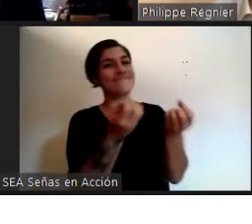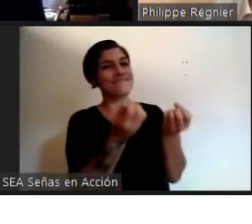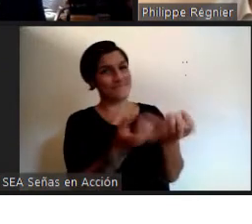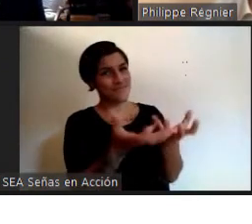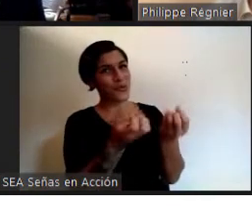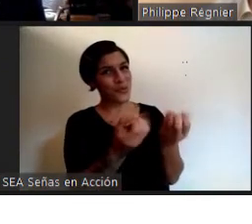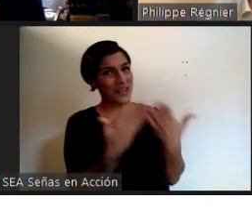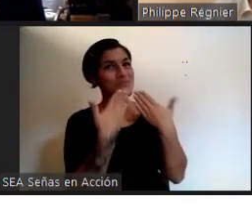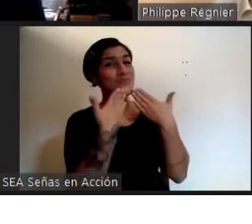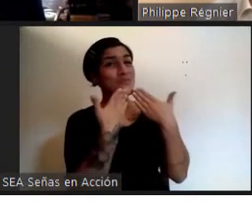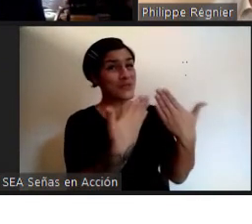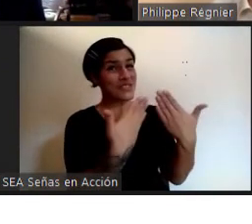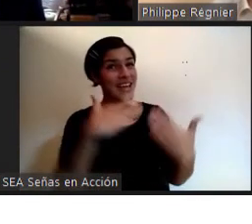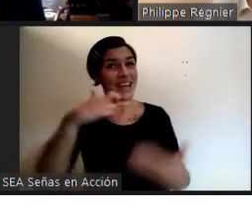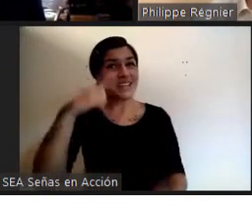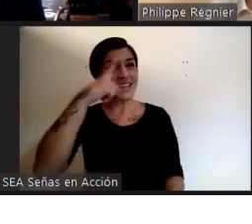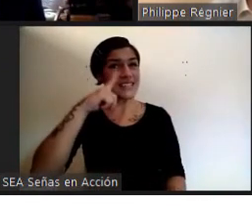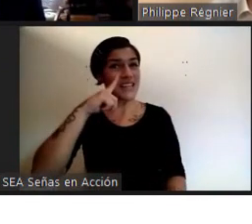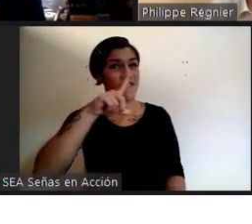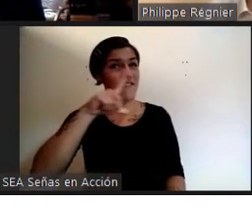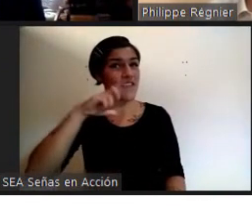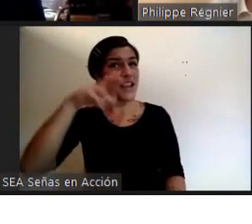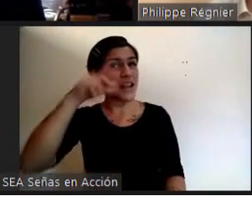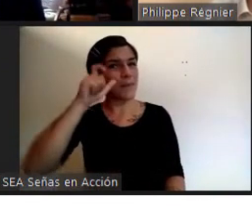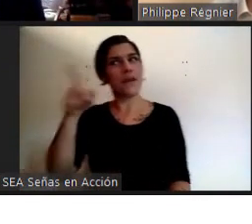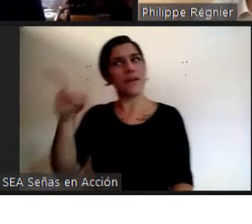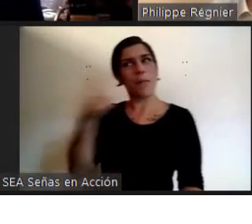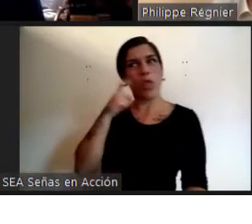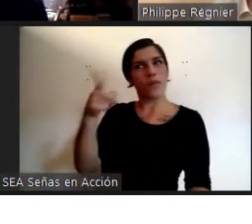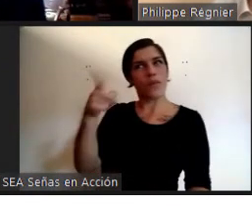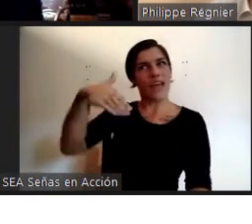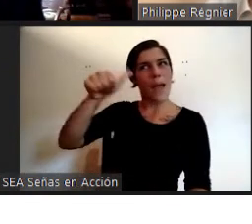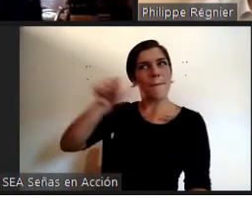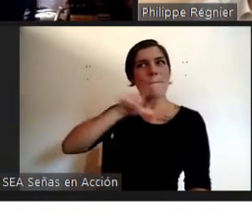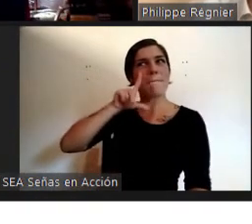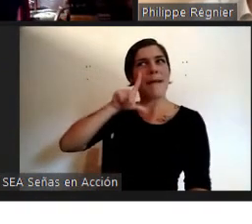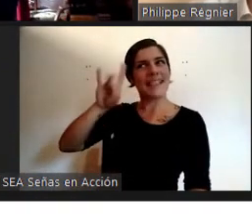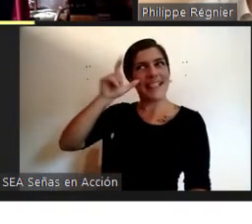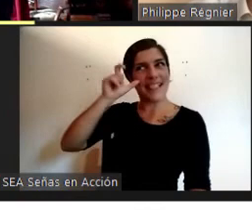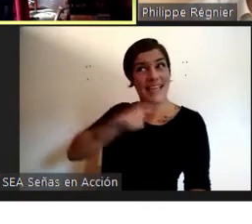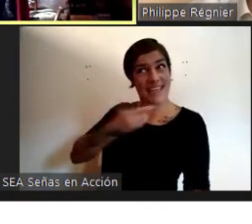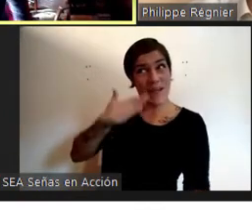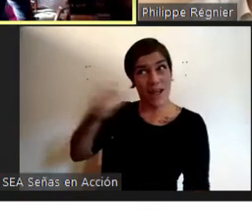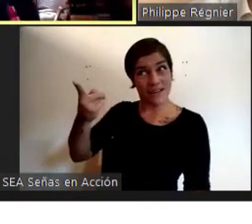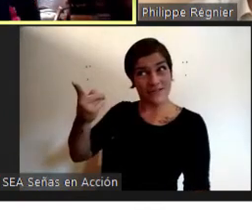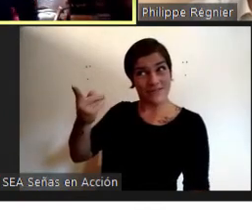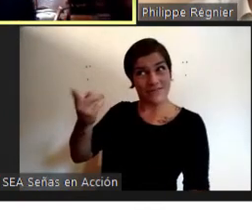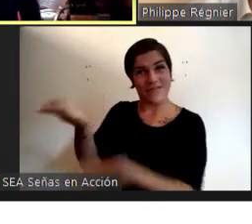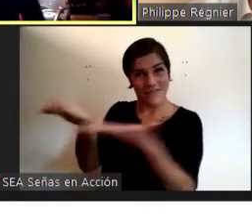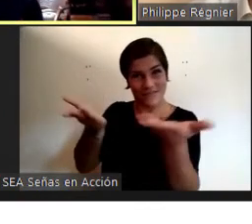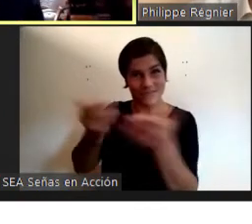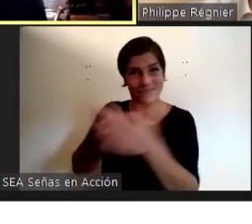Very good. Thank you very much, Philippe. Mathilde is now a little restless, so I'll give the floor to her.